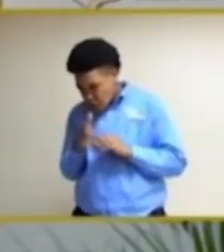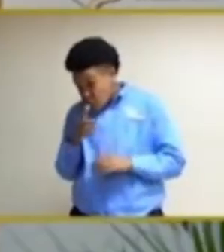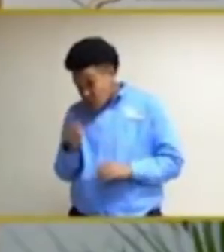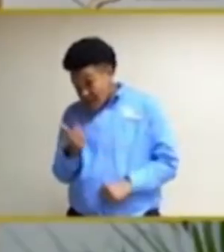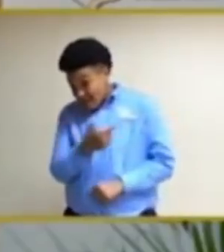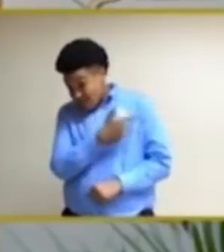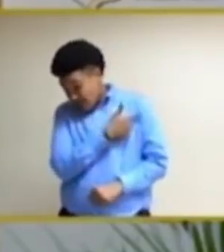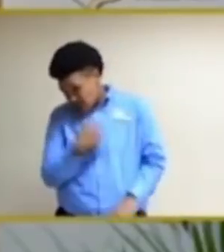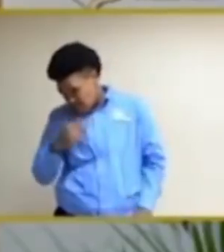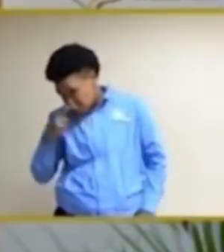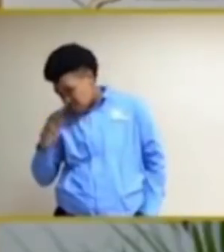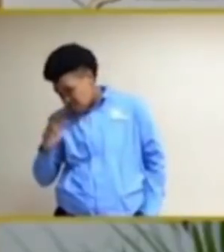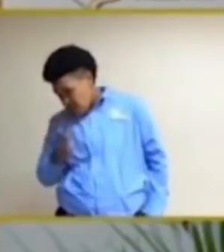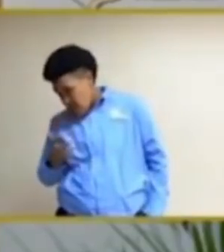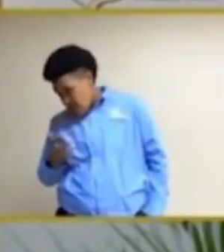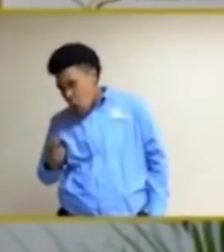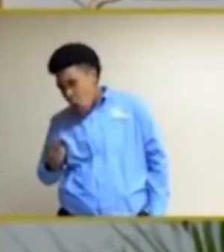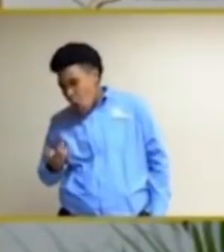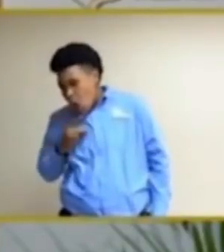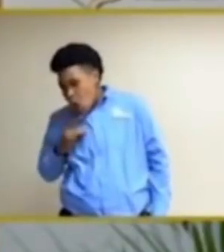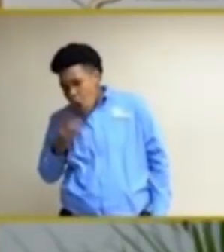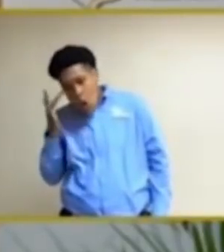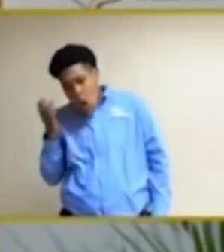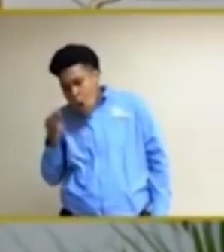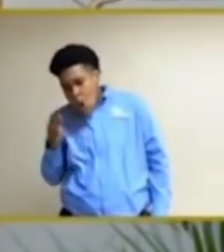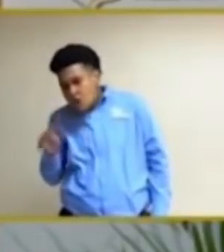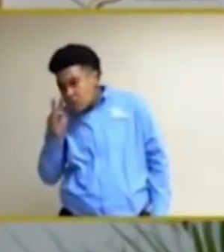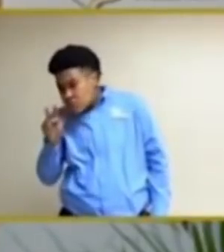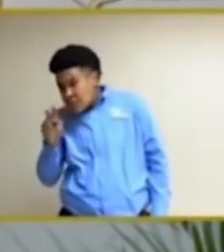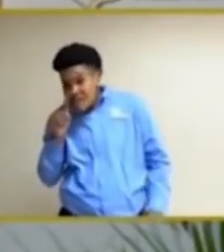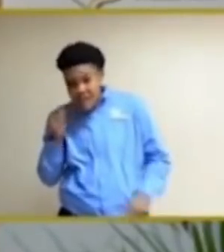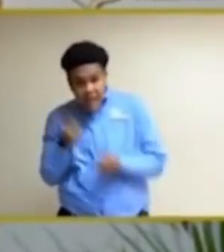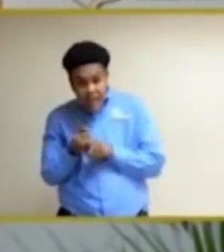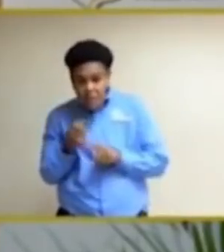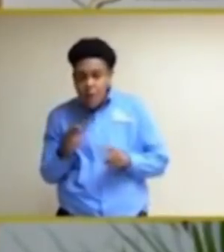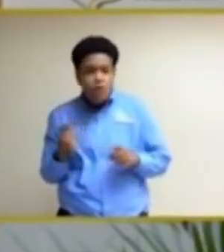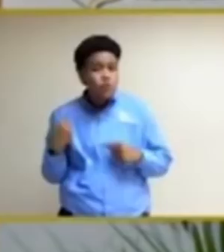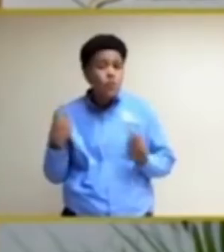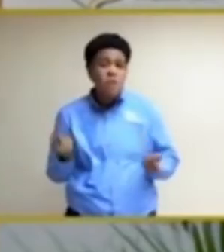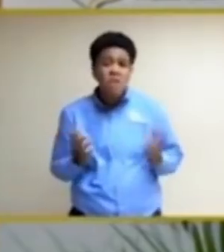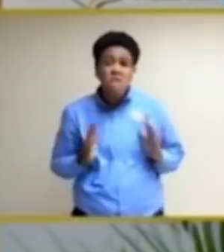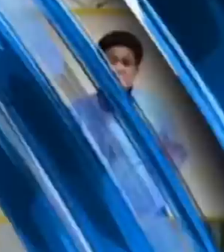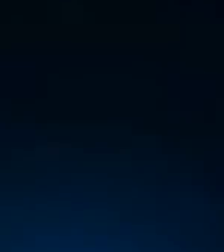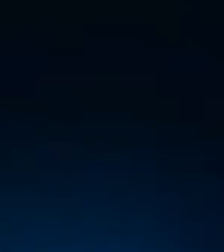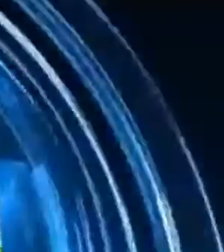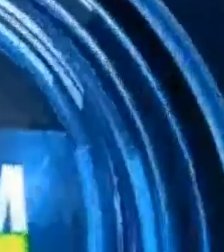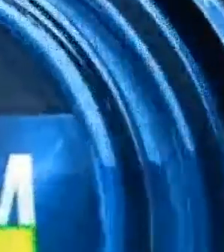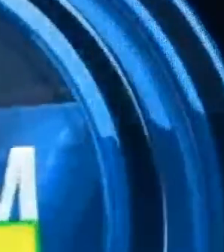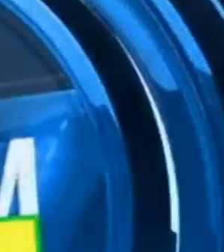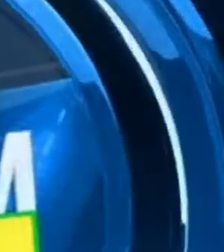as we have done to show the actual impact. And so far, so good.